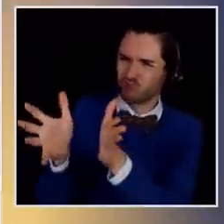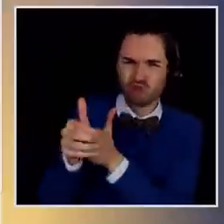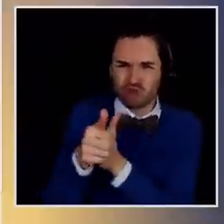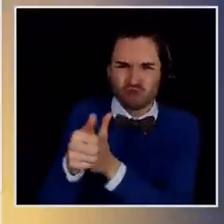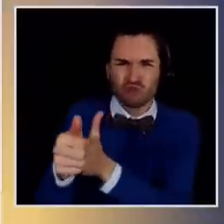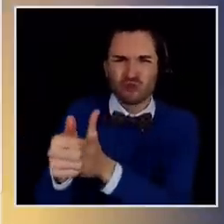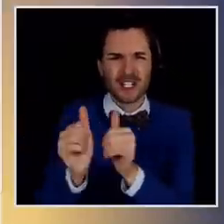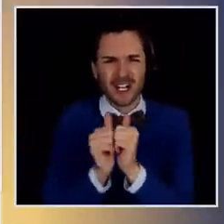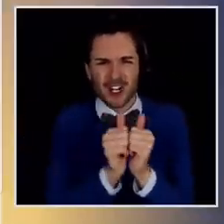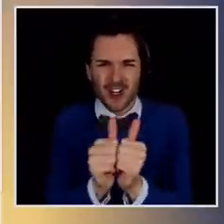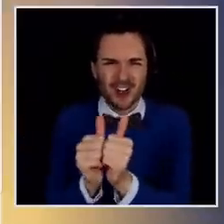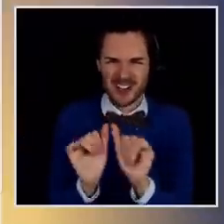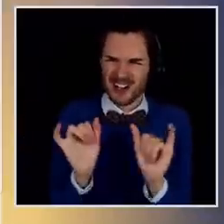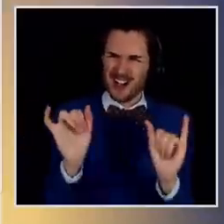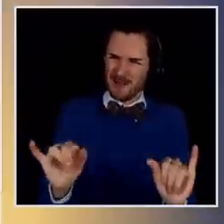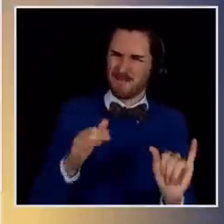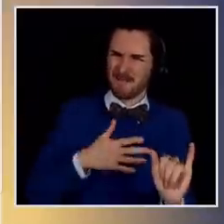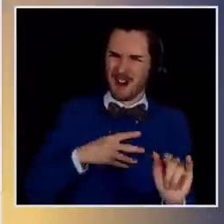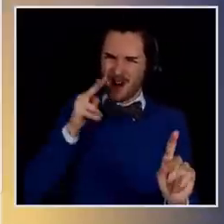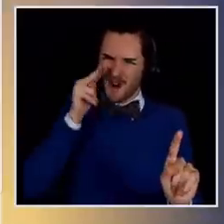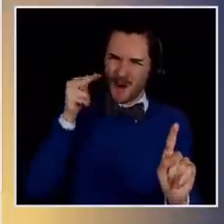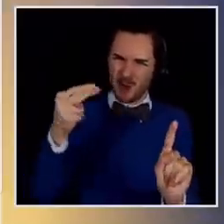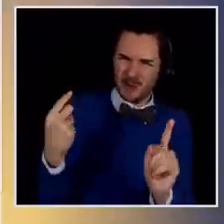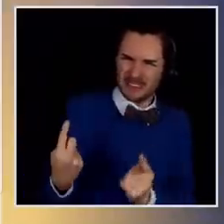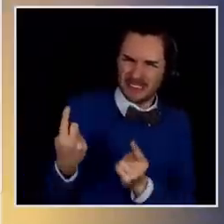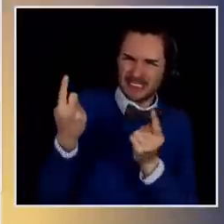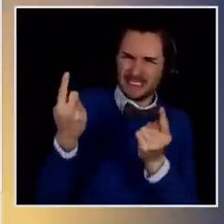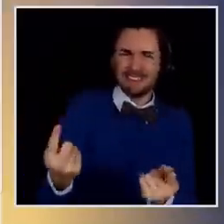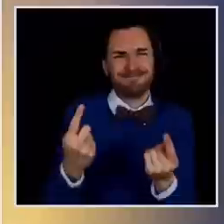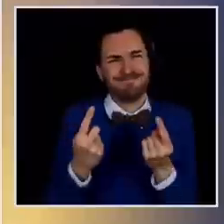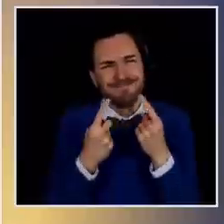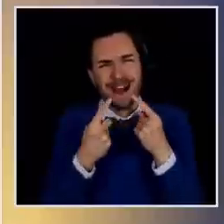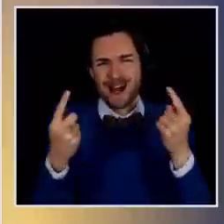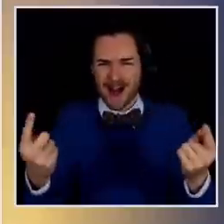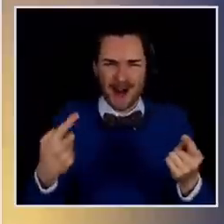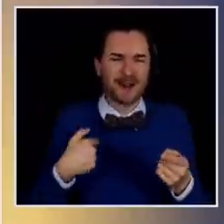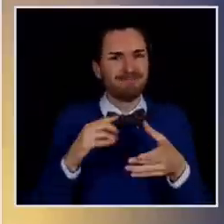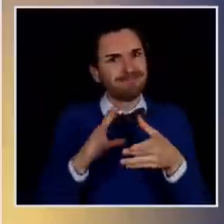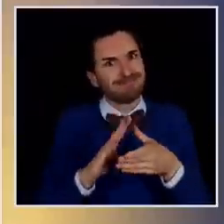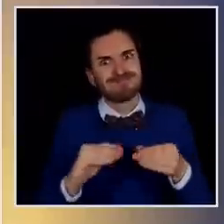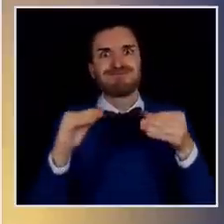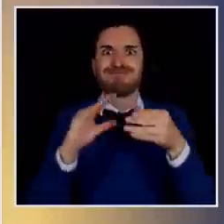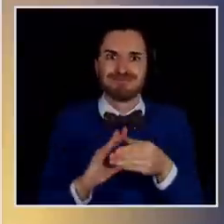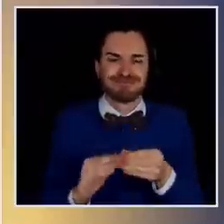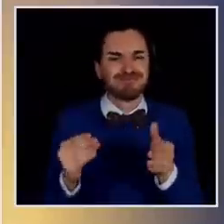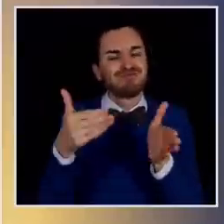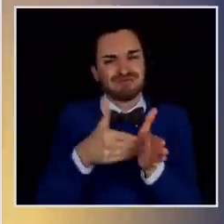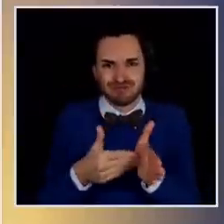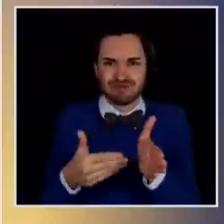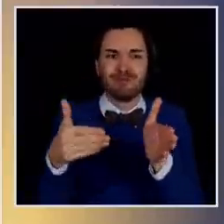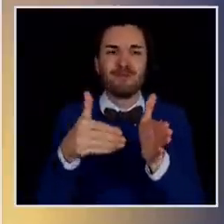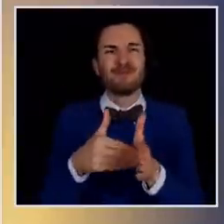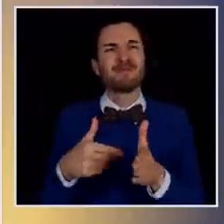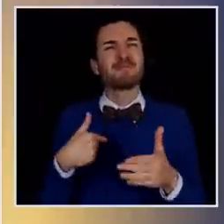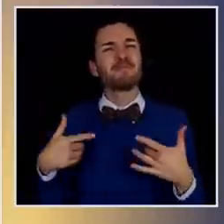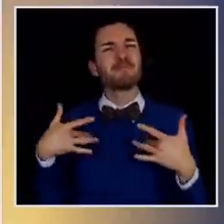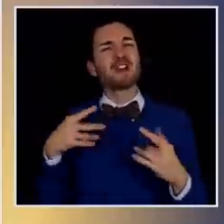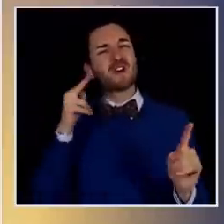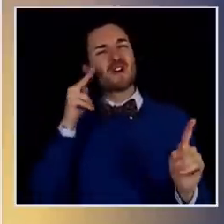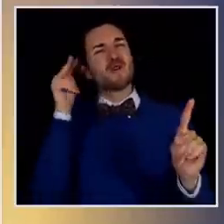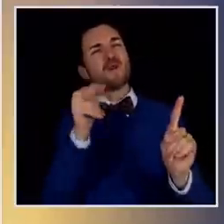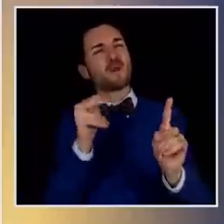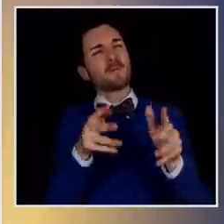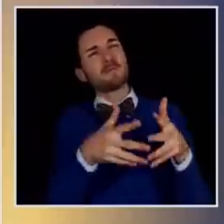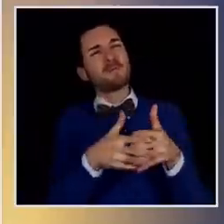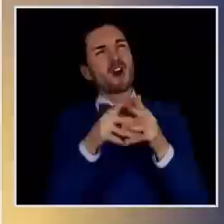I've always believed, and many of you heard me say it, I've always believed we can define America in one word,